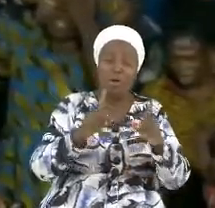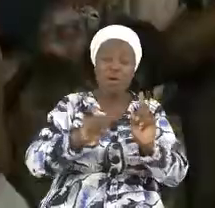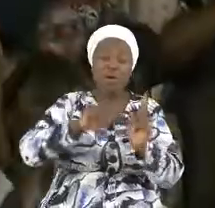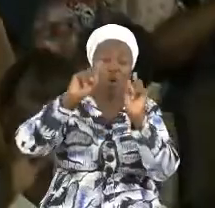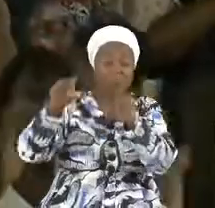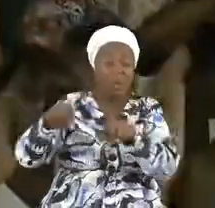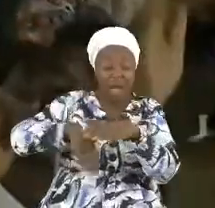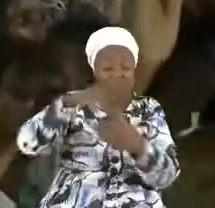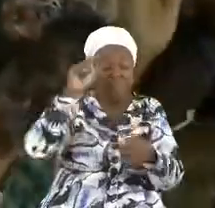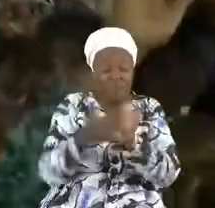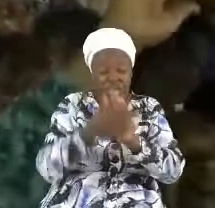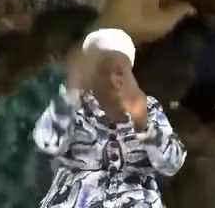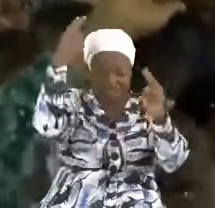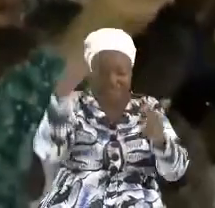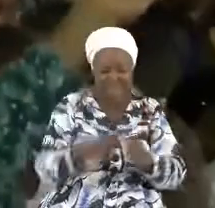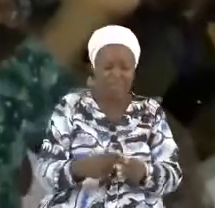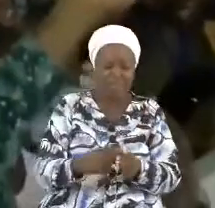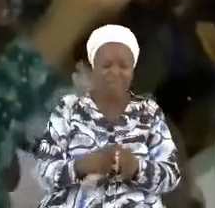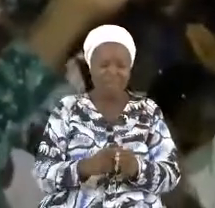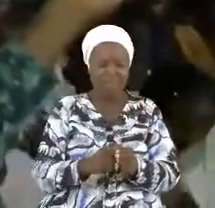Jesus' name.